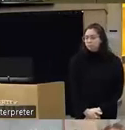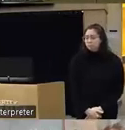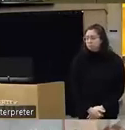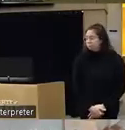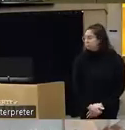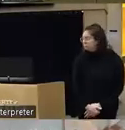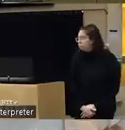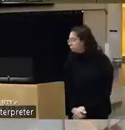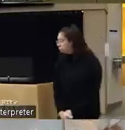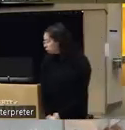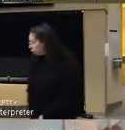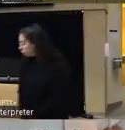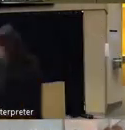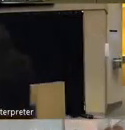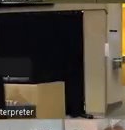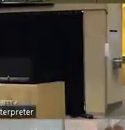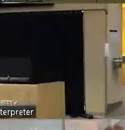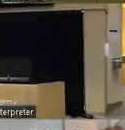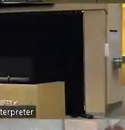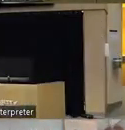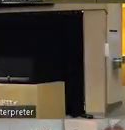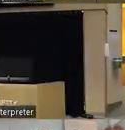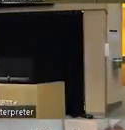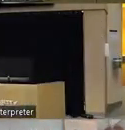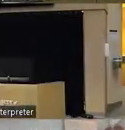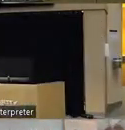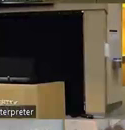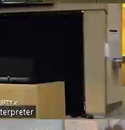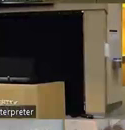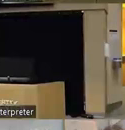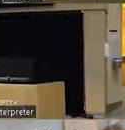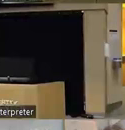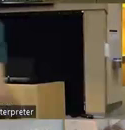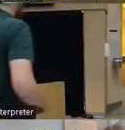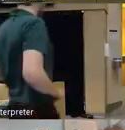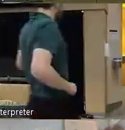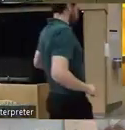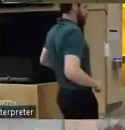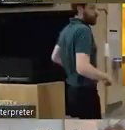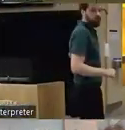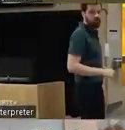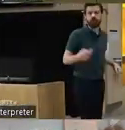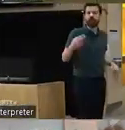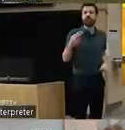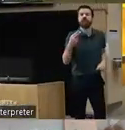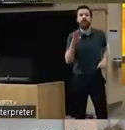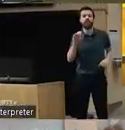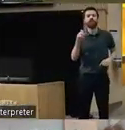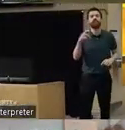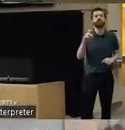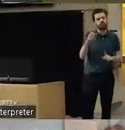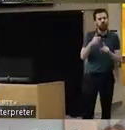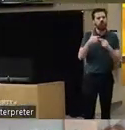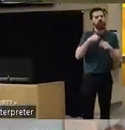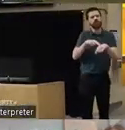So I think COCM and the hub and spoke model both have a natural connection, and our Blueprint for Health, which is a funding resource